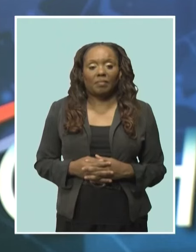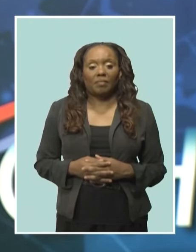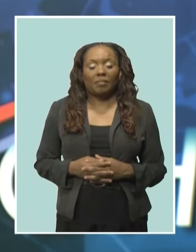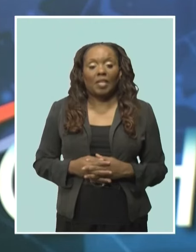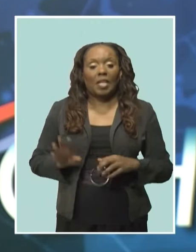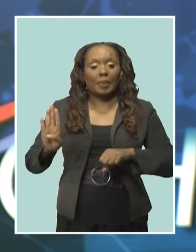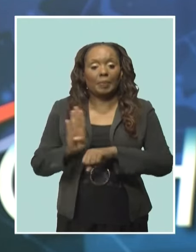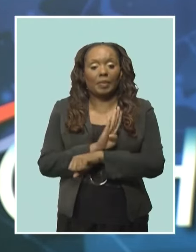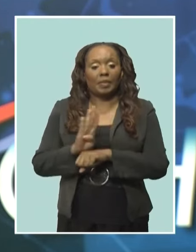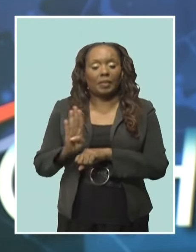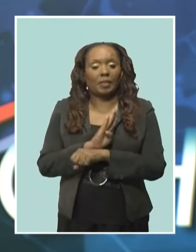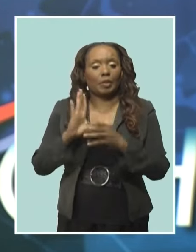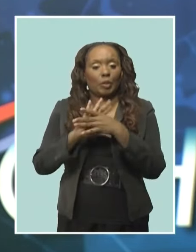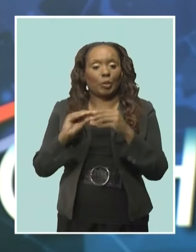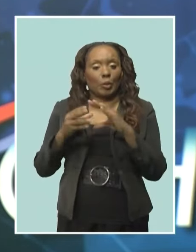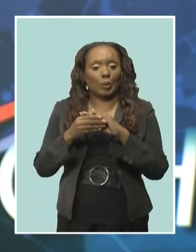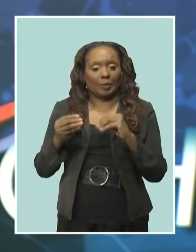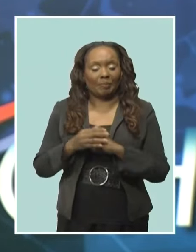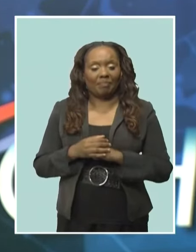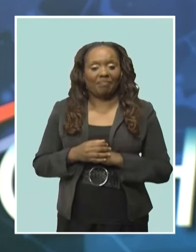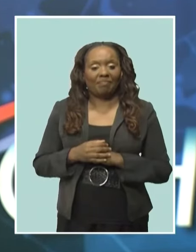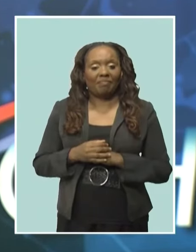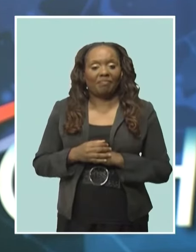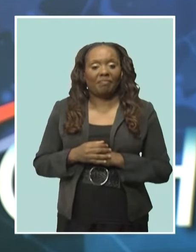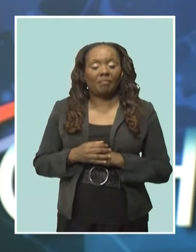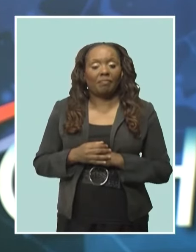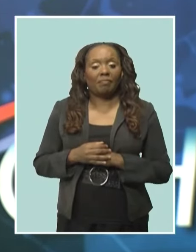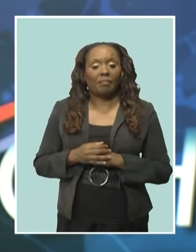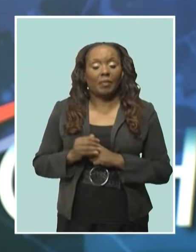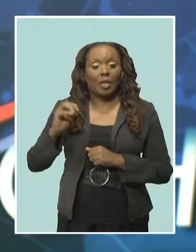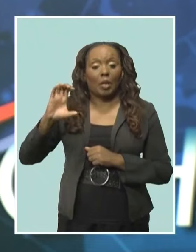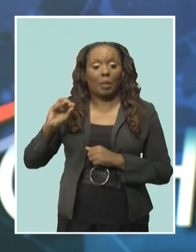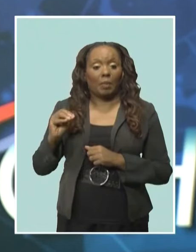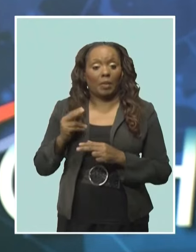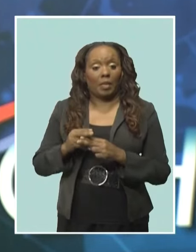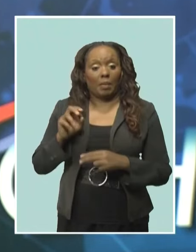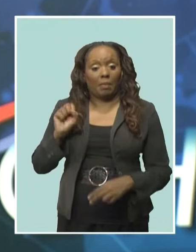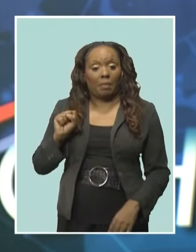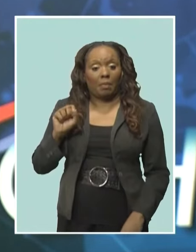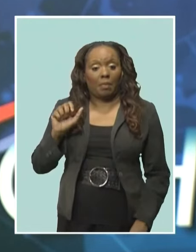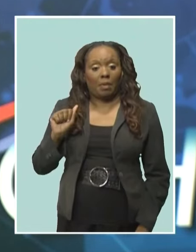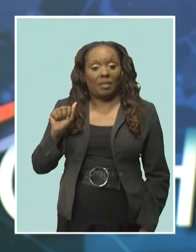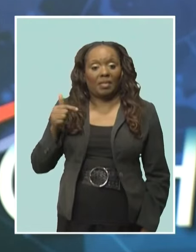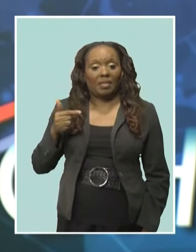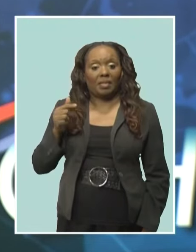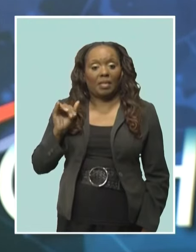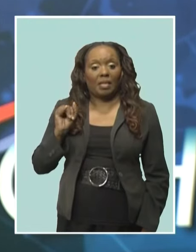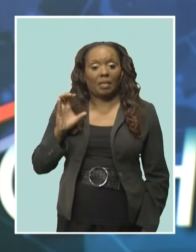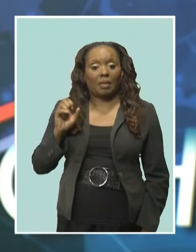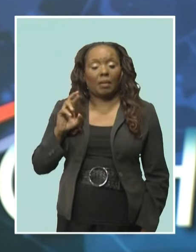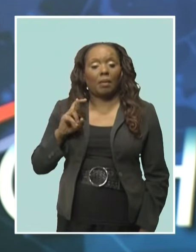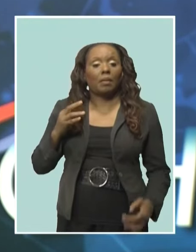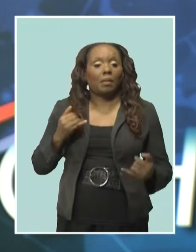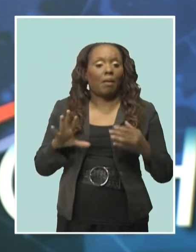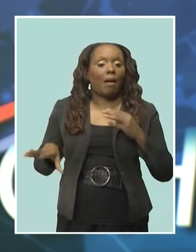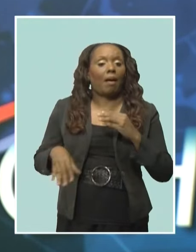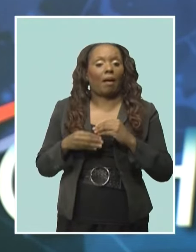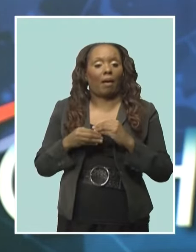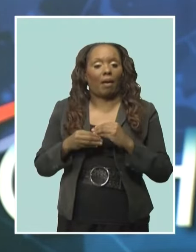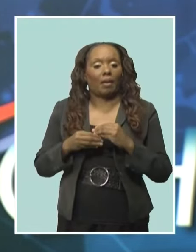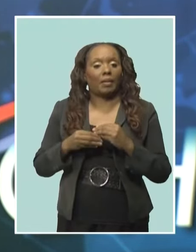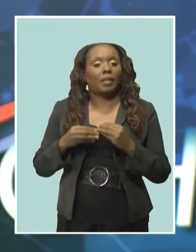In business tonight, regional insurer Sagicor has expanded its online offerings, adding motor insurance to the